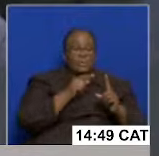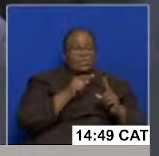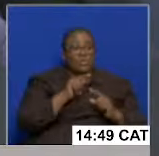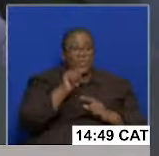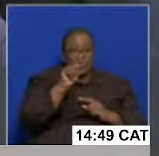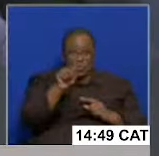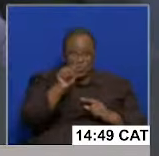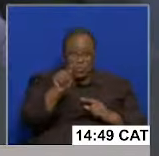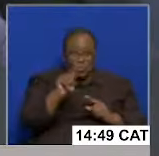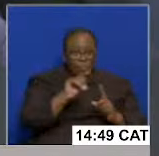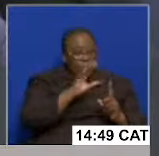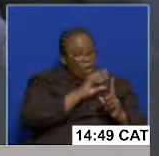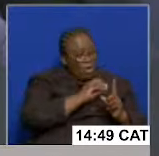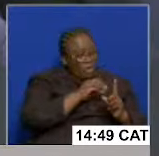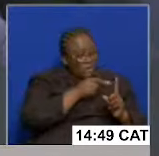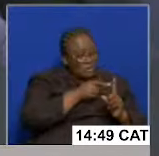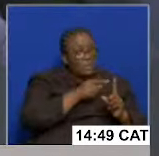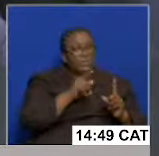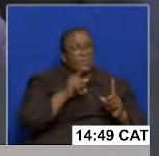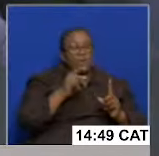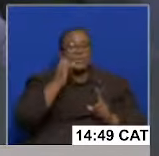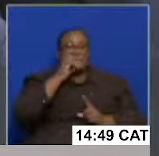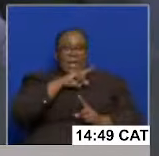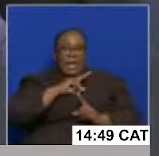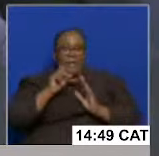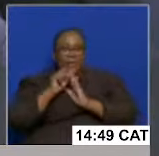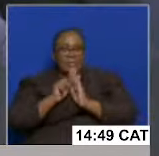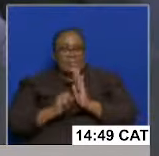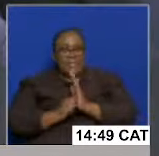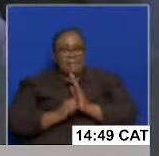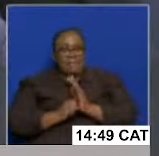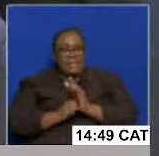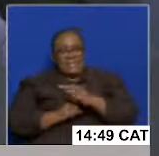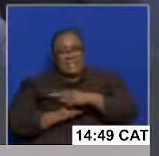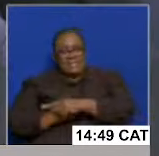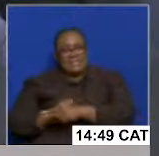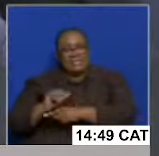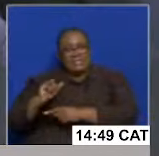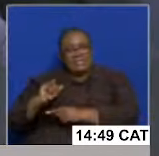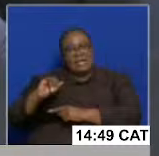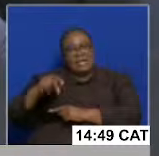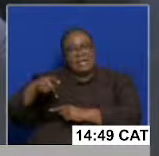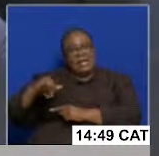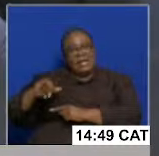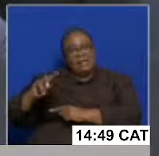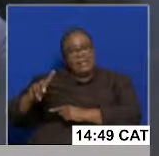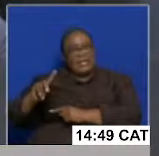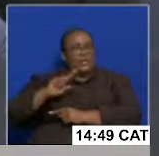you did not want her to say anything to IPID that might implicate you. Is that not so?